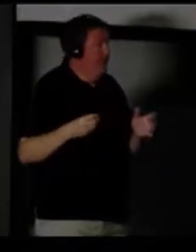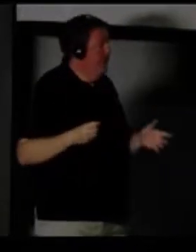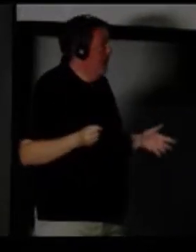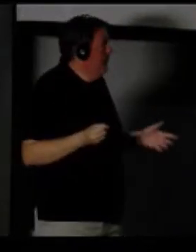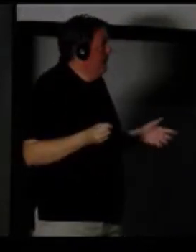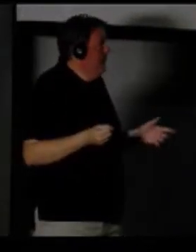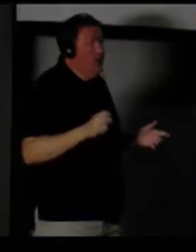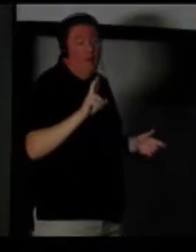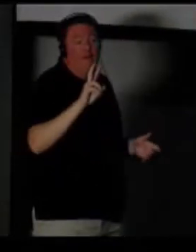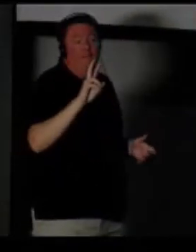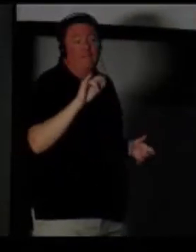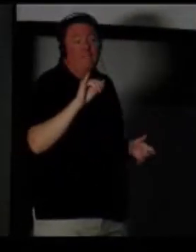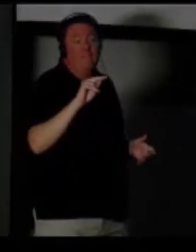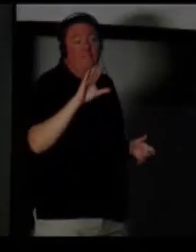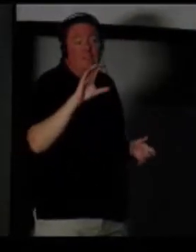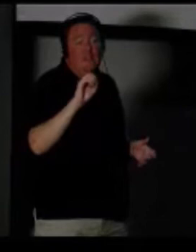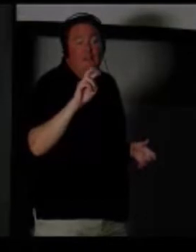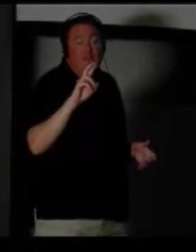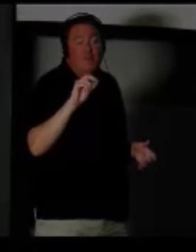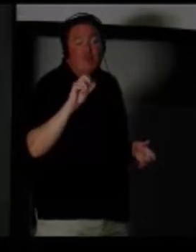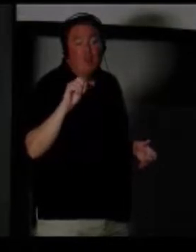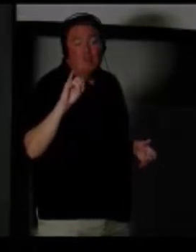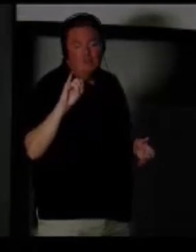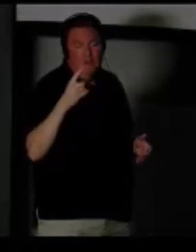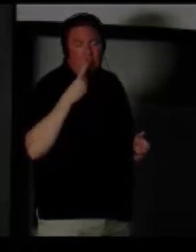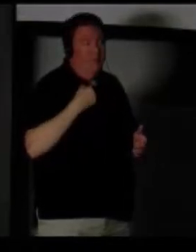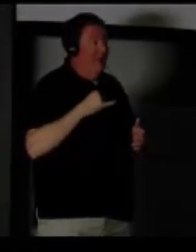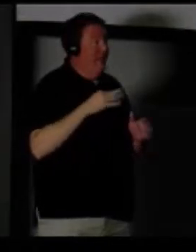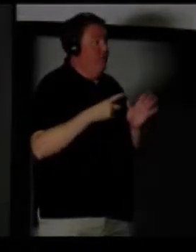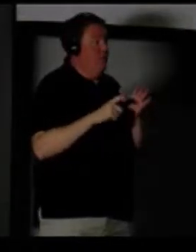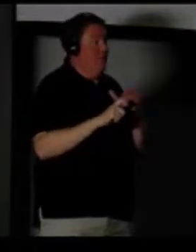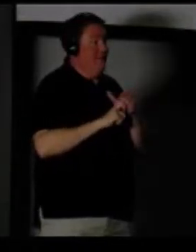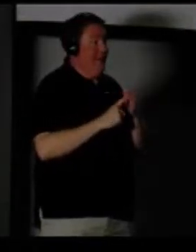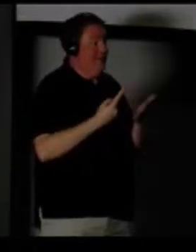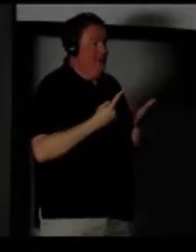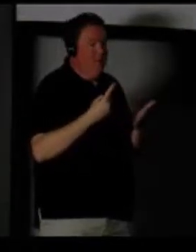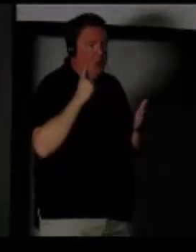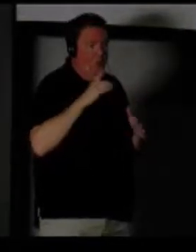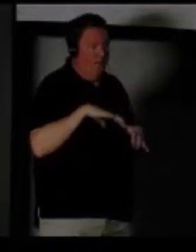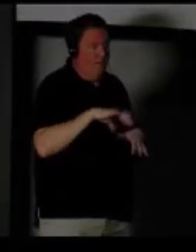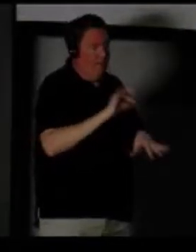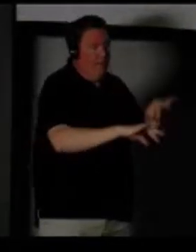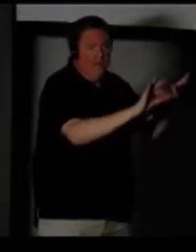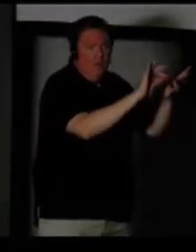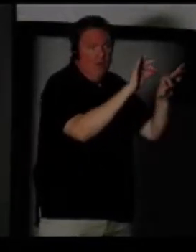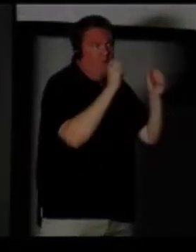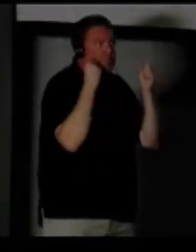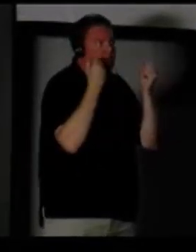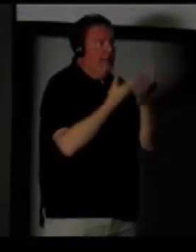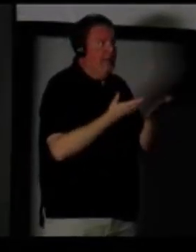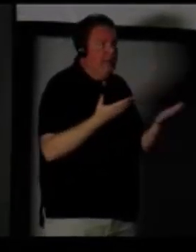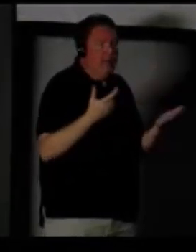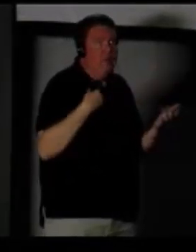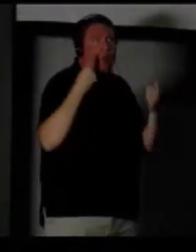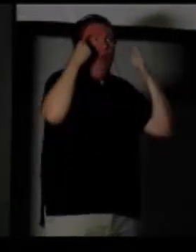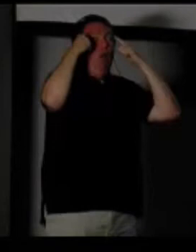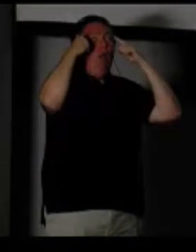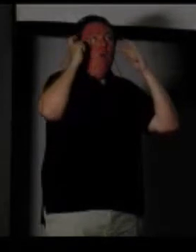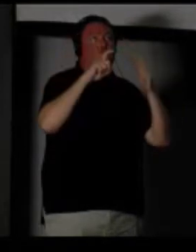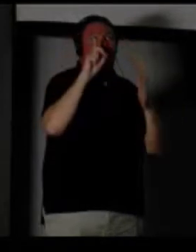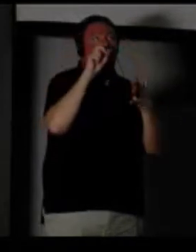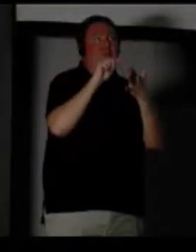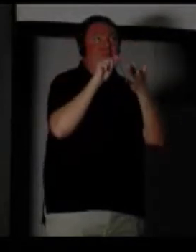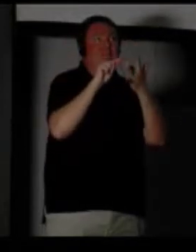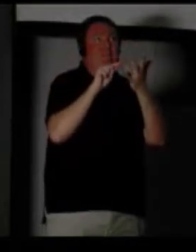Vince Rossi told me this would happen, once you scan something, all sorts of things will emerge of what you might want to do with the